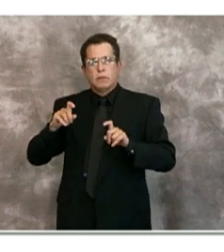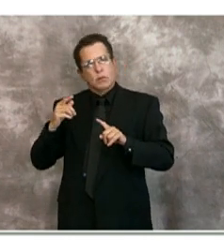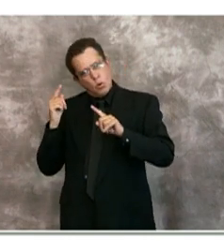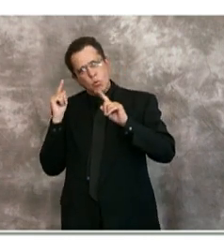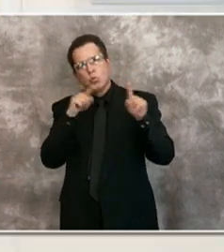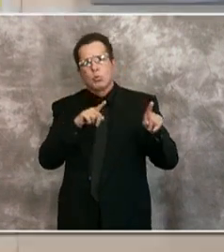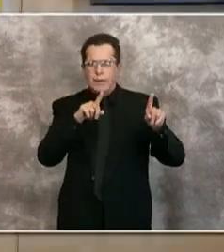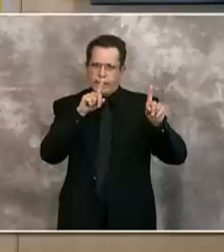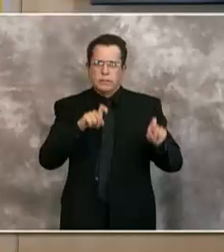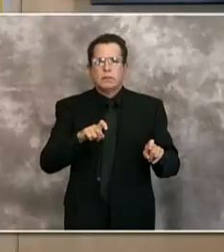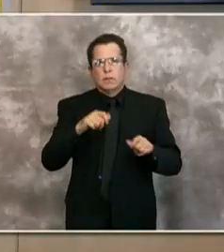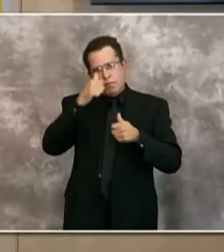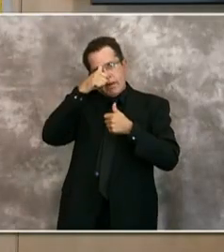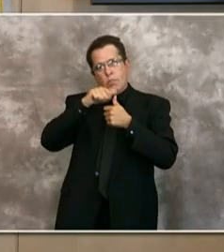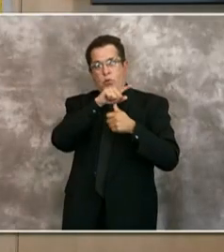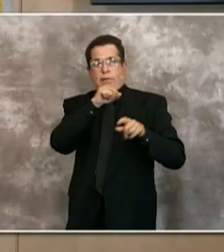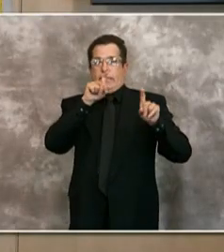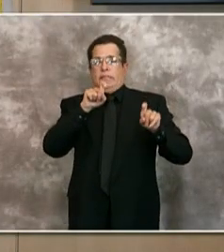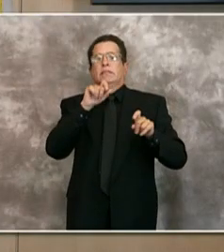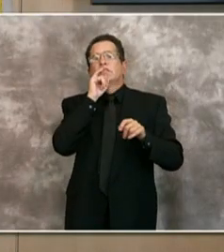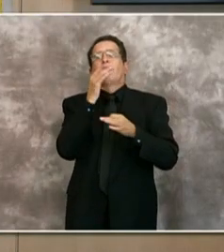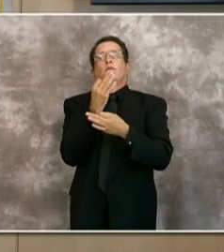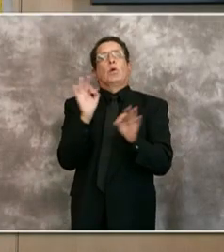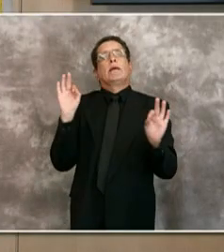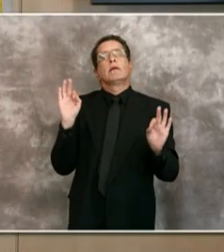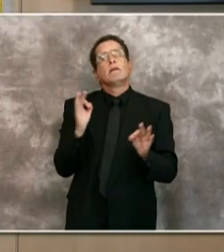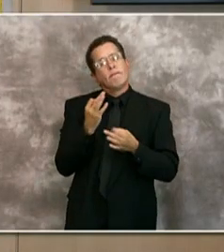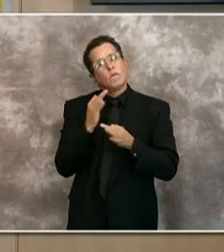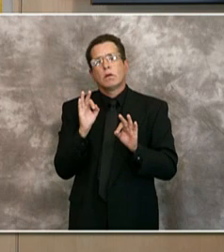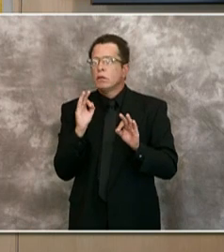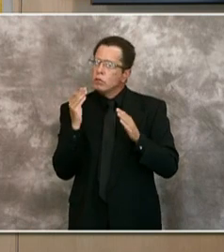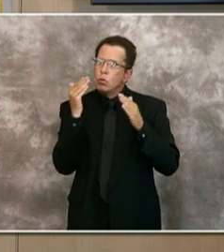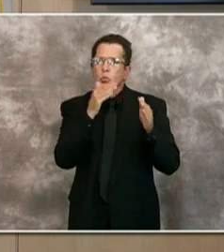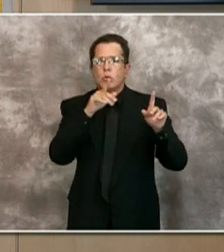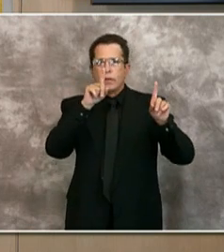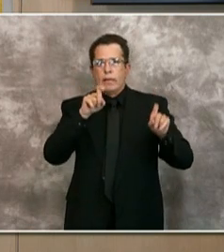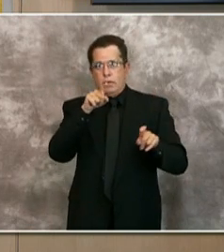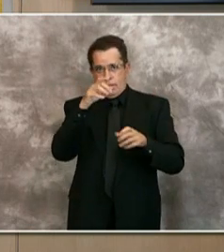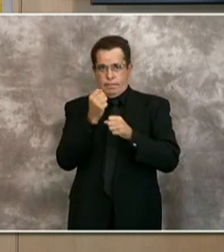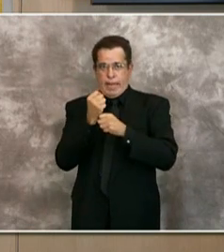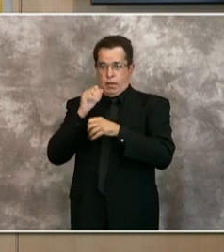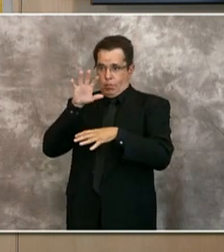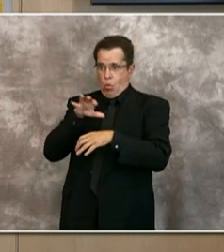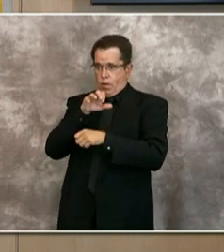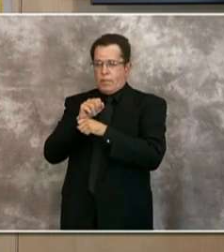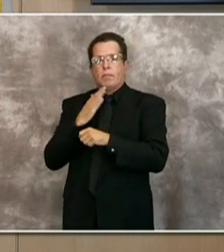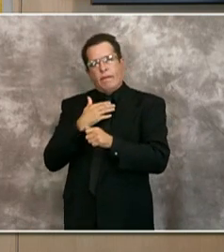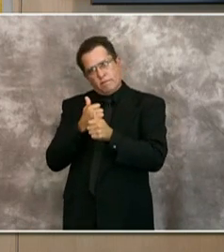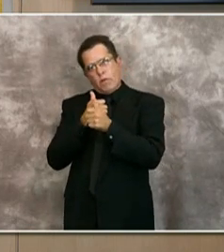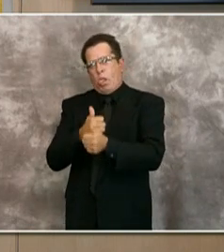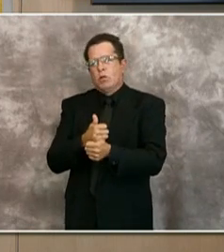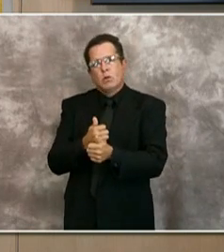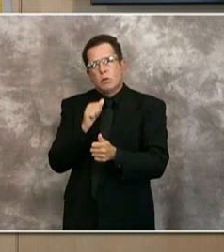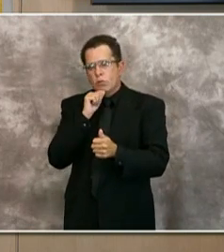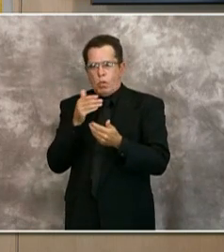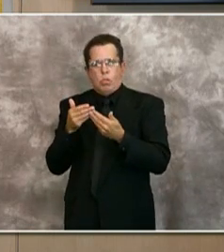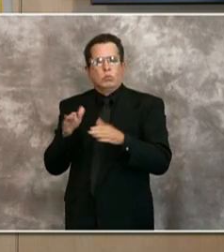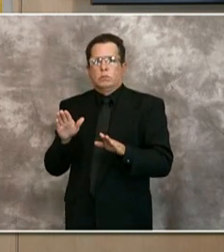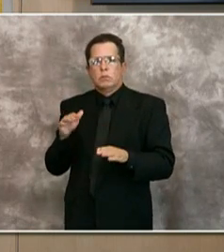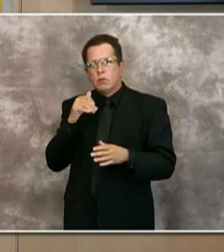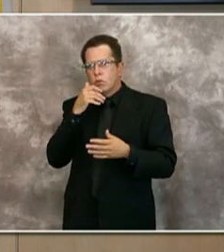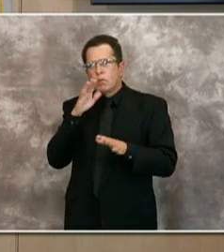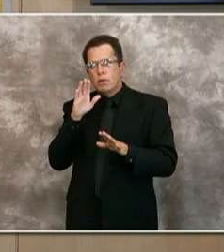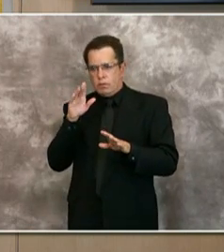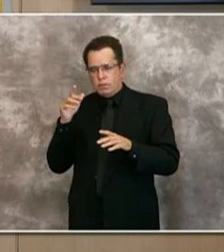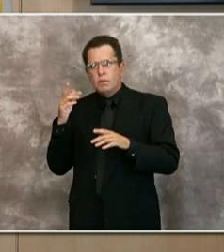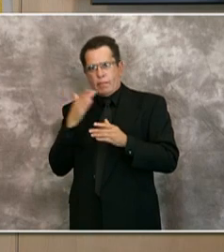remember, the testing is free. And once you make an appointment, please stick to it. We don't want to pass up